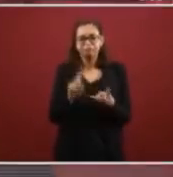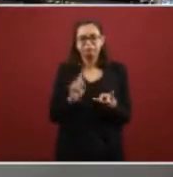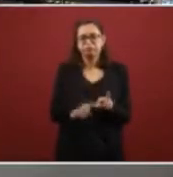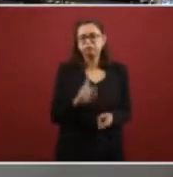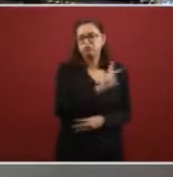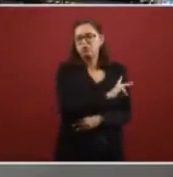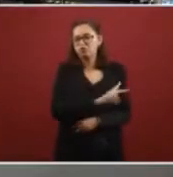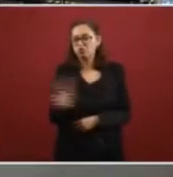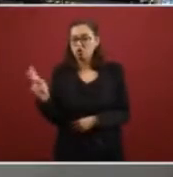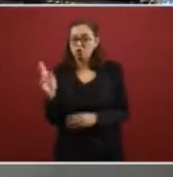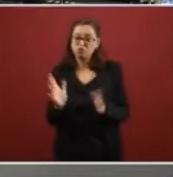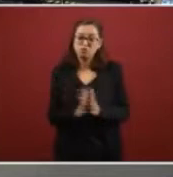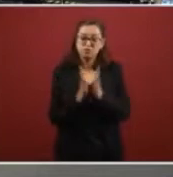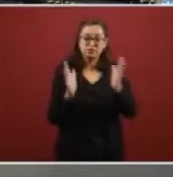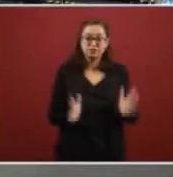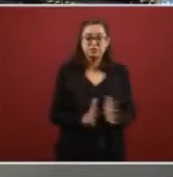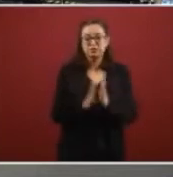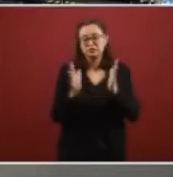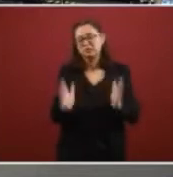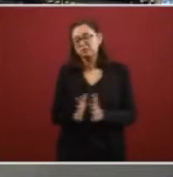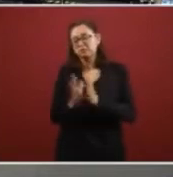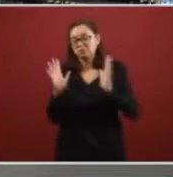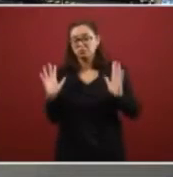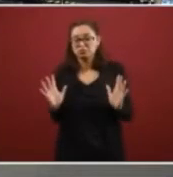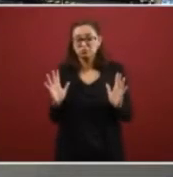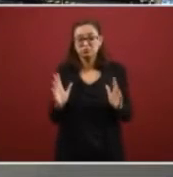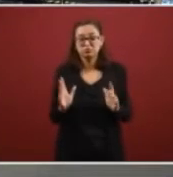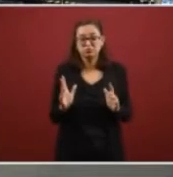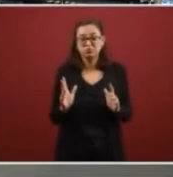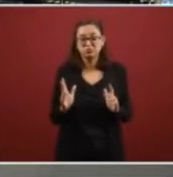All of you can talk. I try to